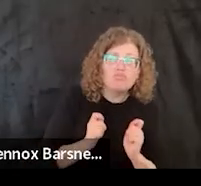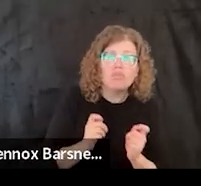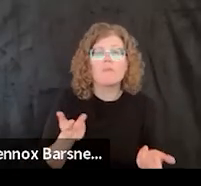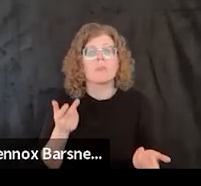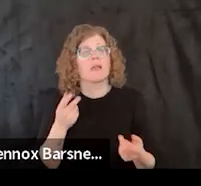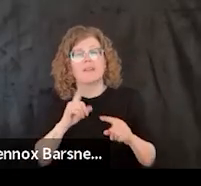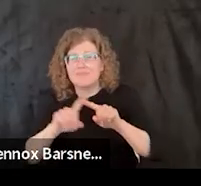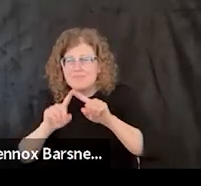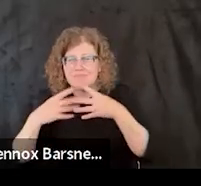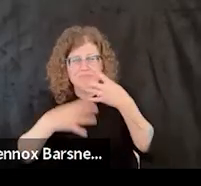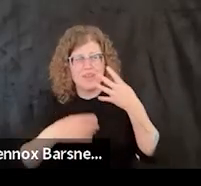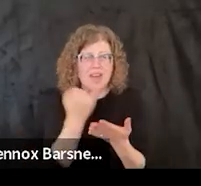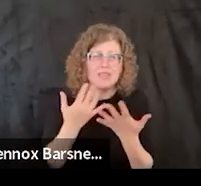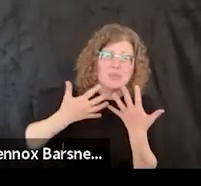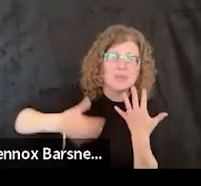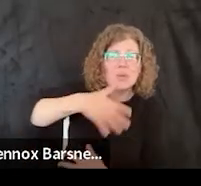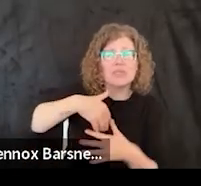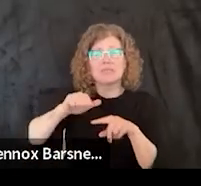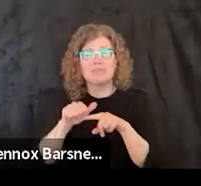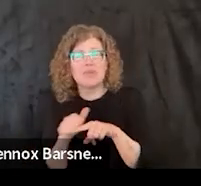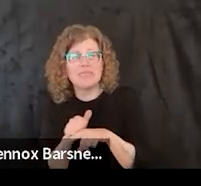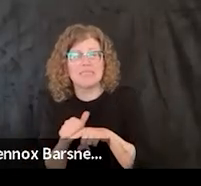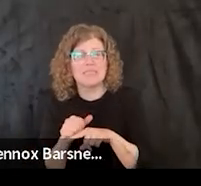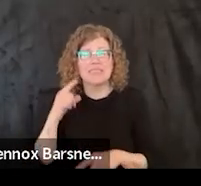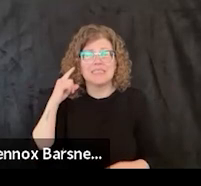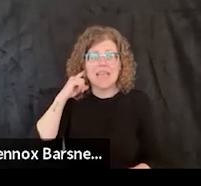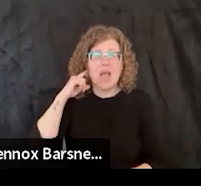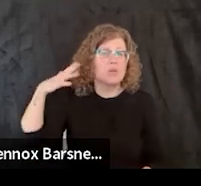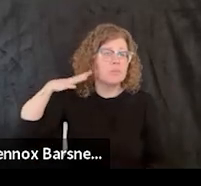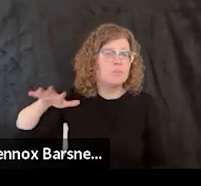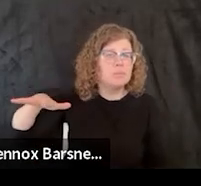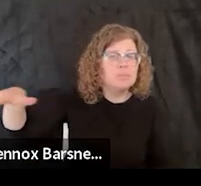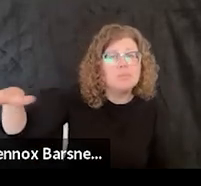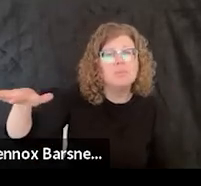social practice, sound art, theater,